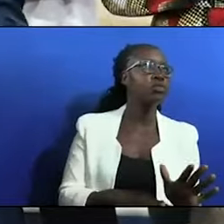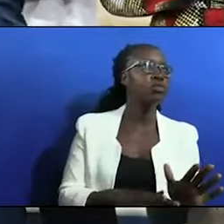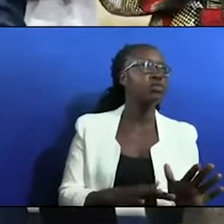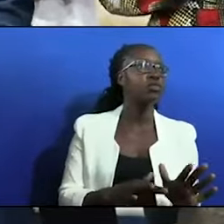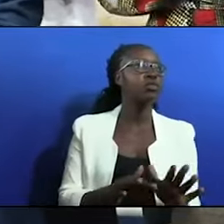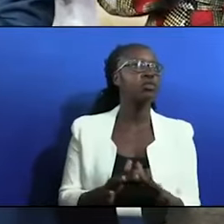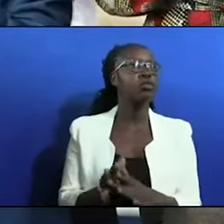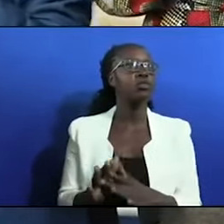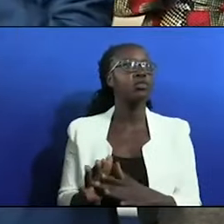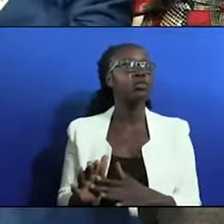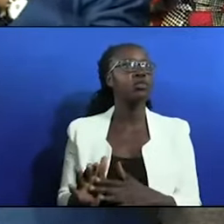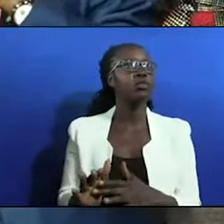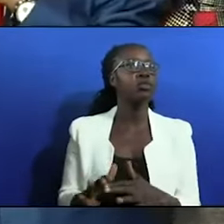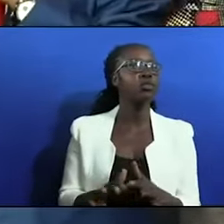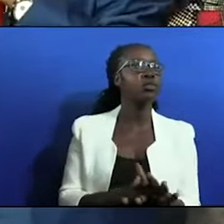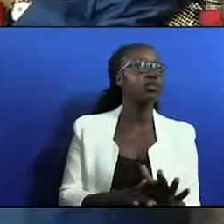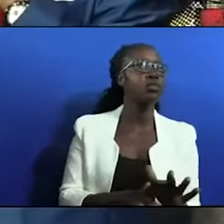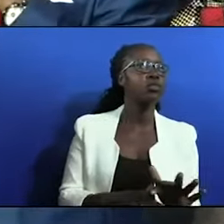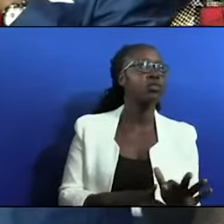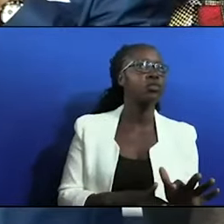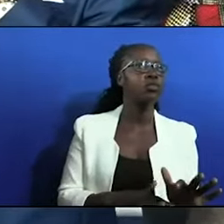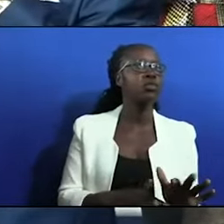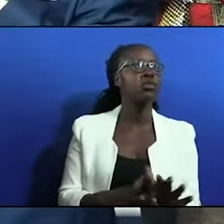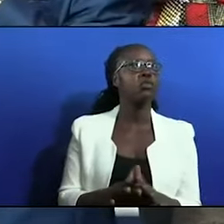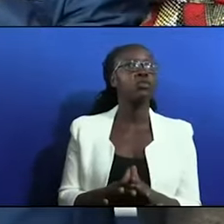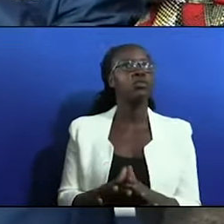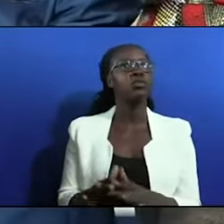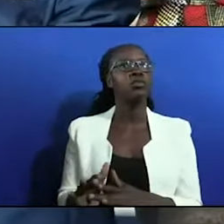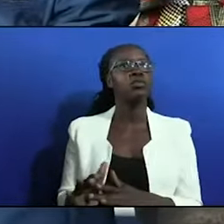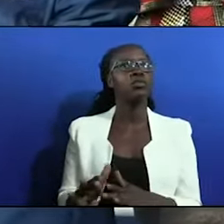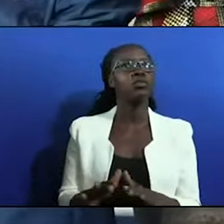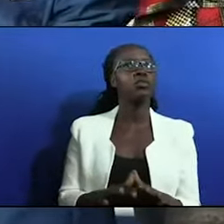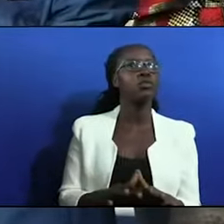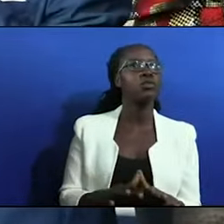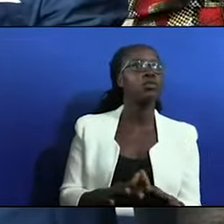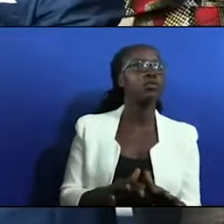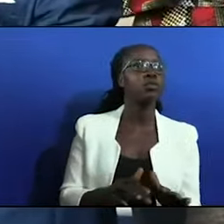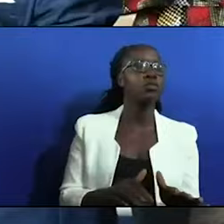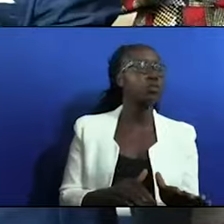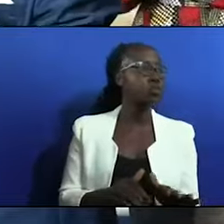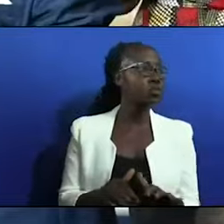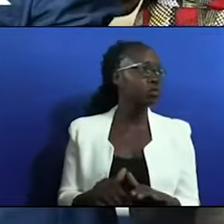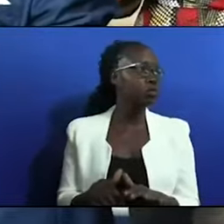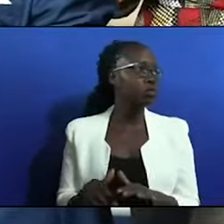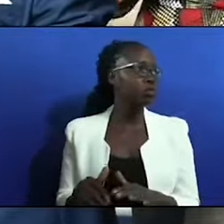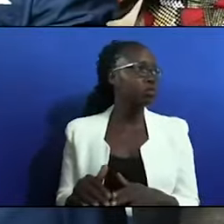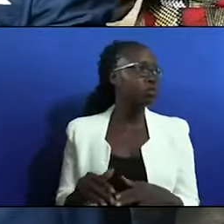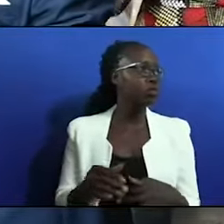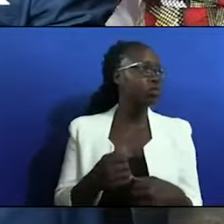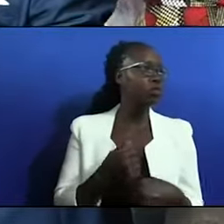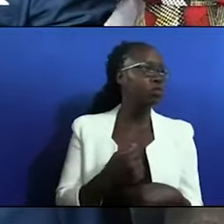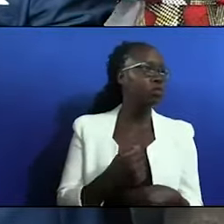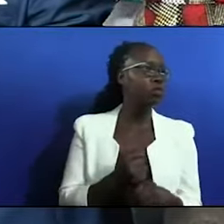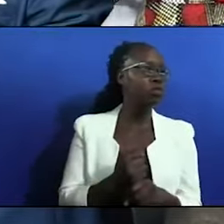before my Father. Give your life. Today is the opportunity. Don't wait for another opportunity.